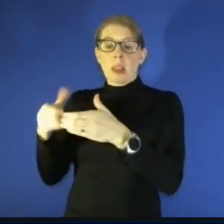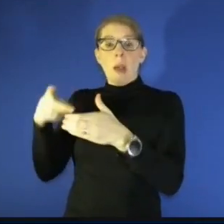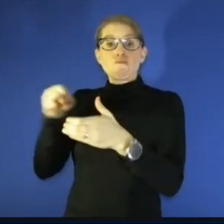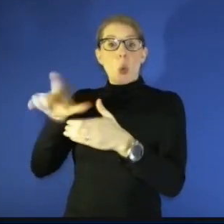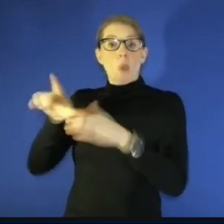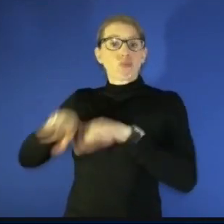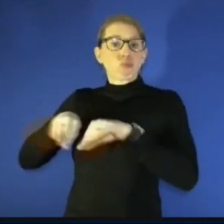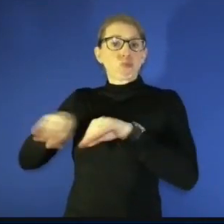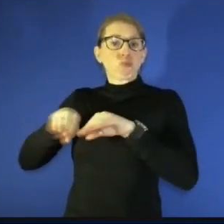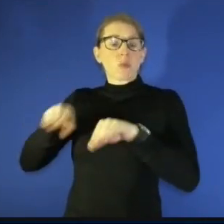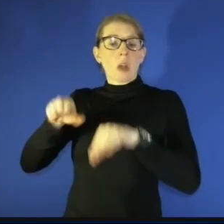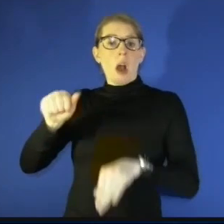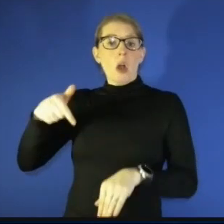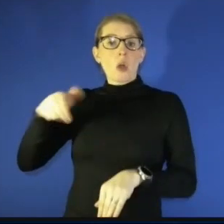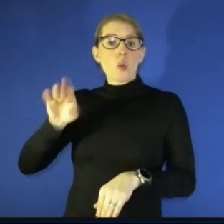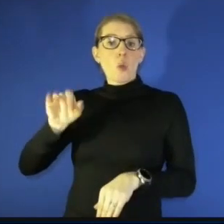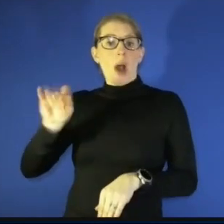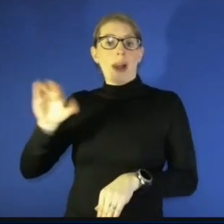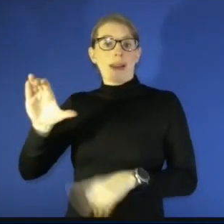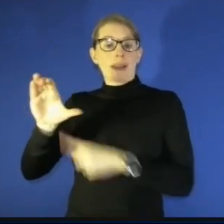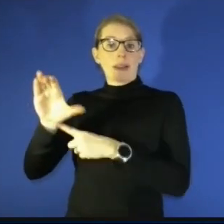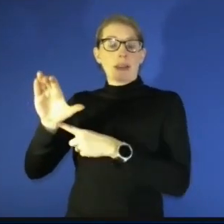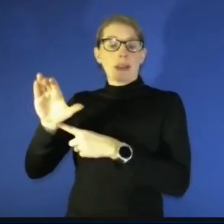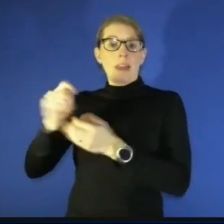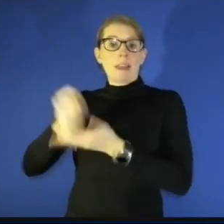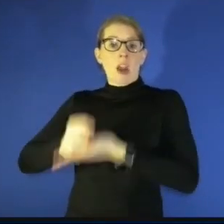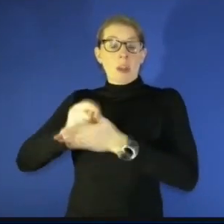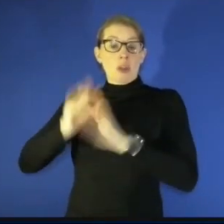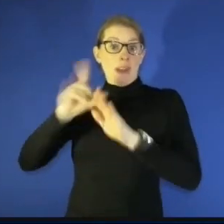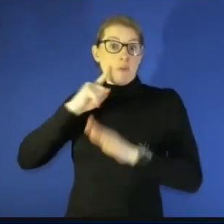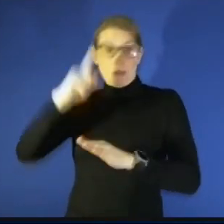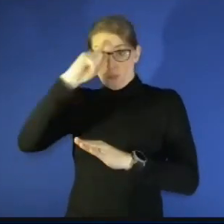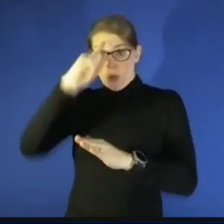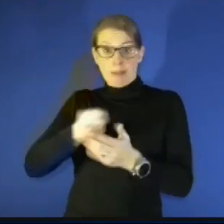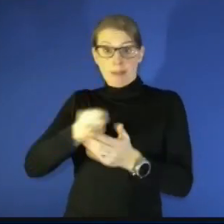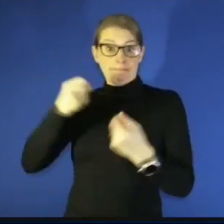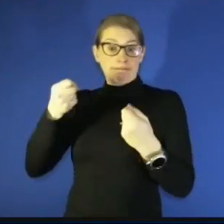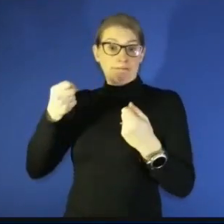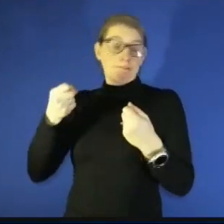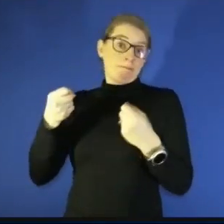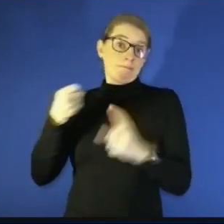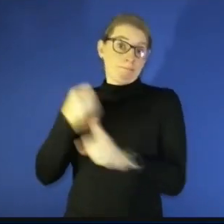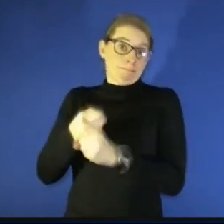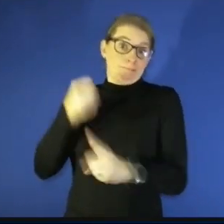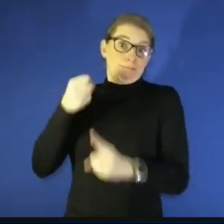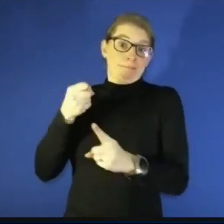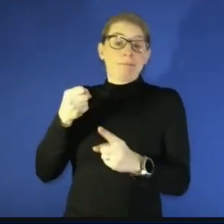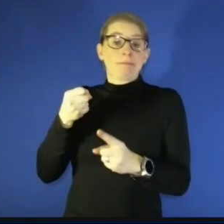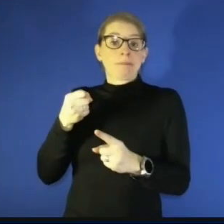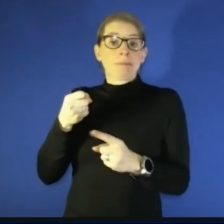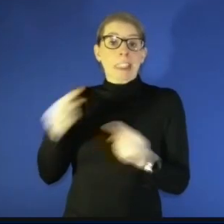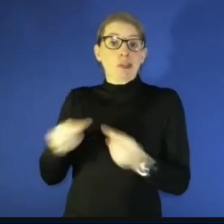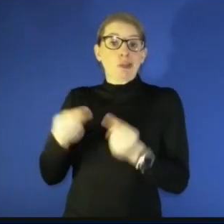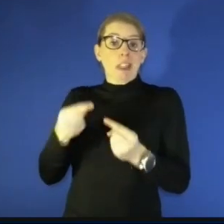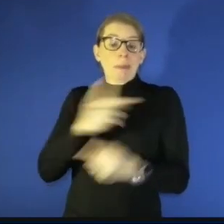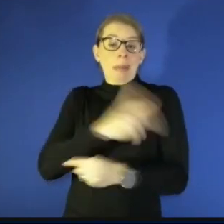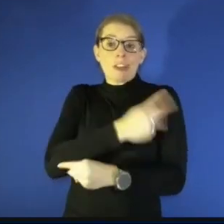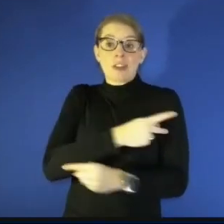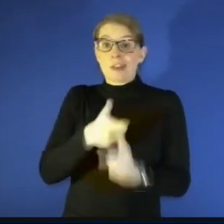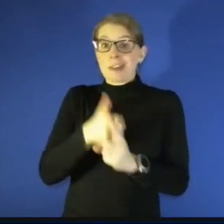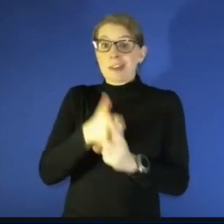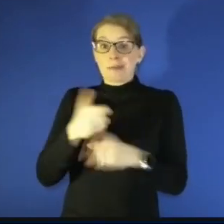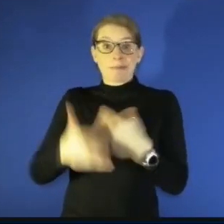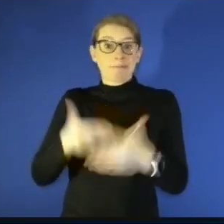found was great for brain injury patients. And she has just